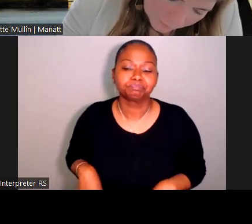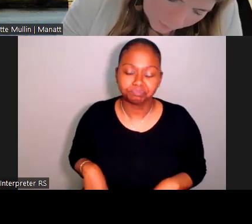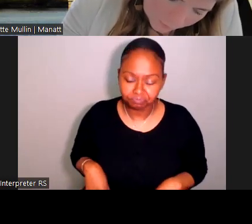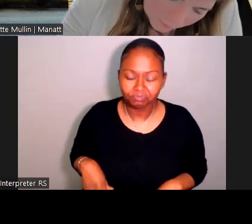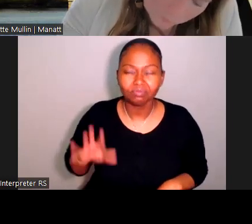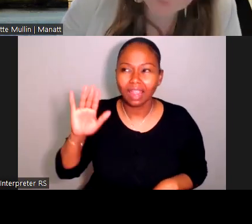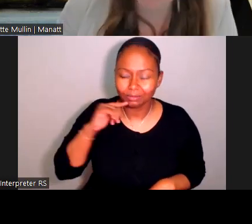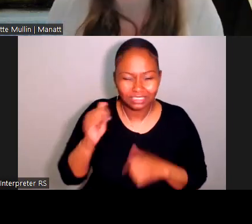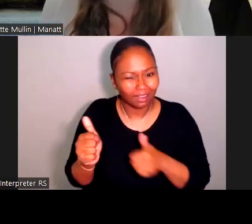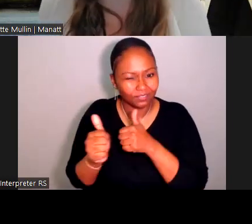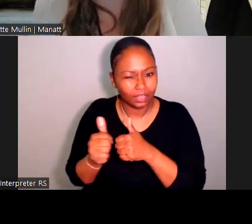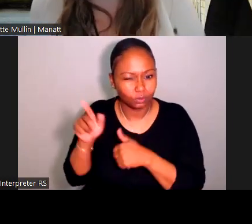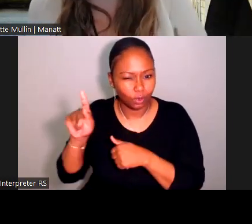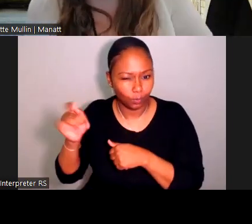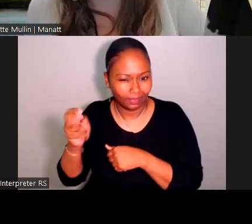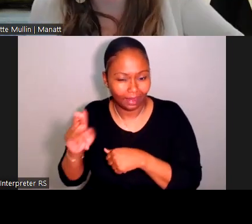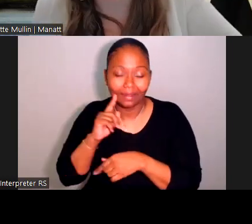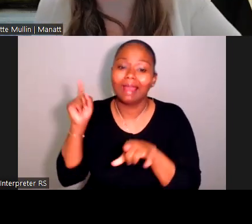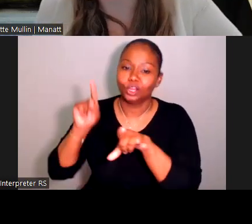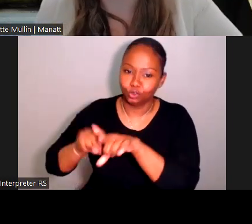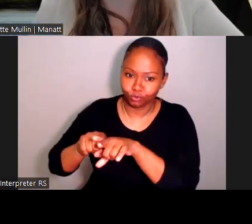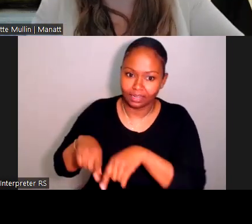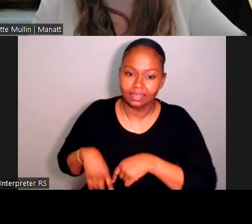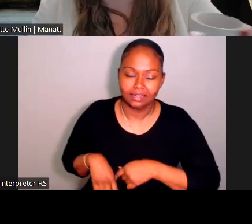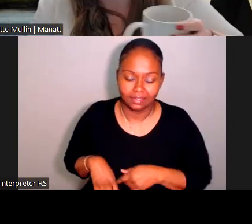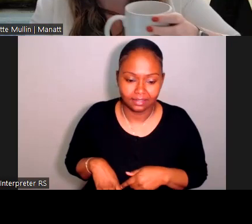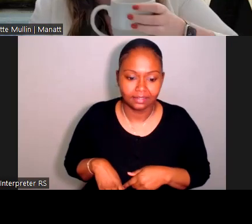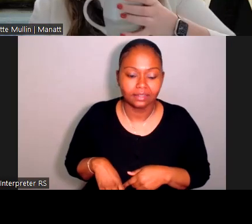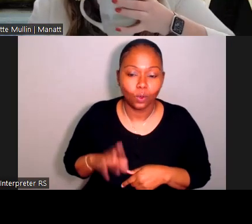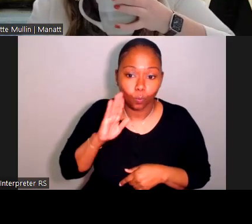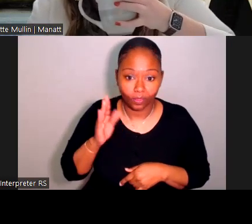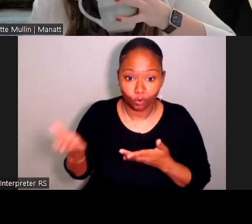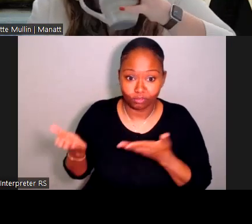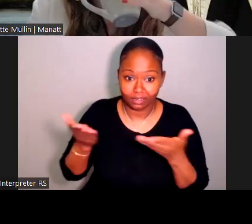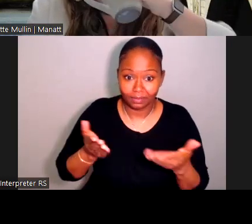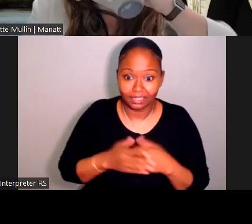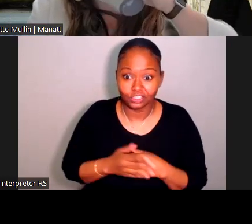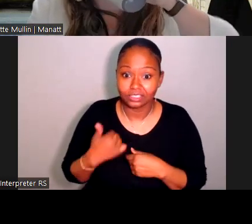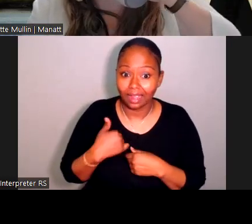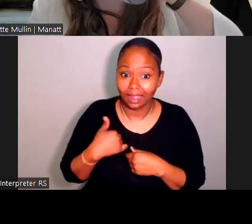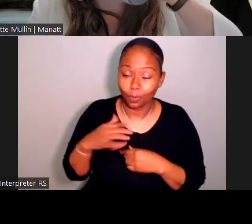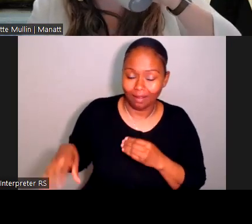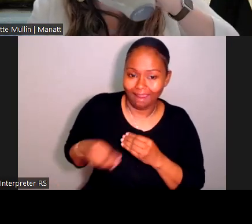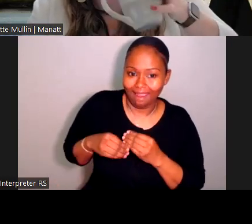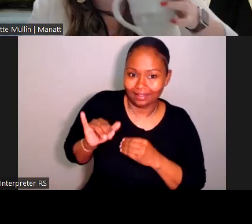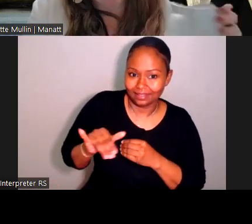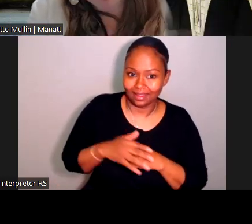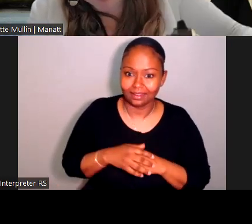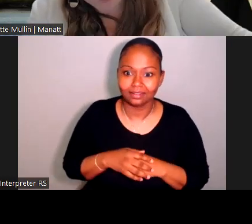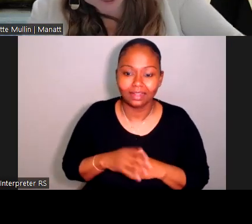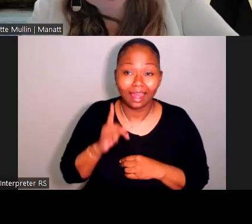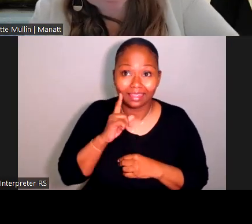Karen said there, definitely agree with those recommendations. And I would just add to that I